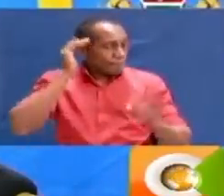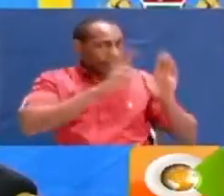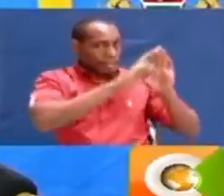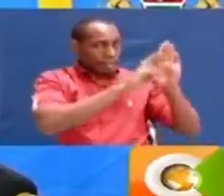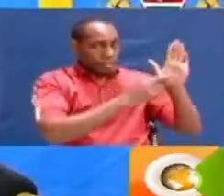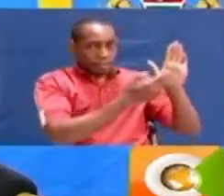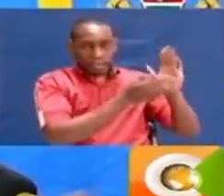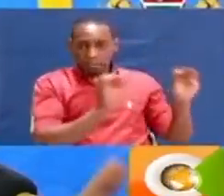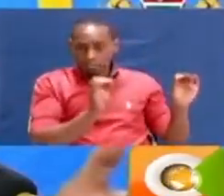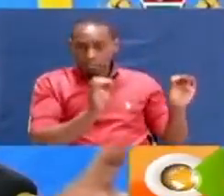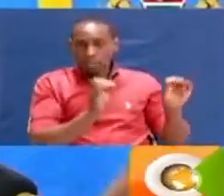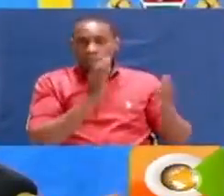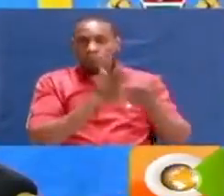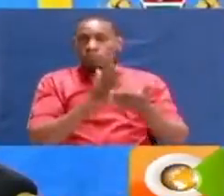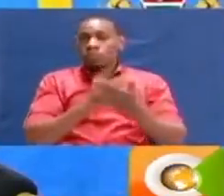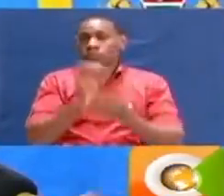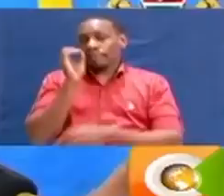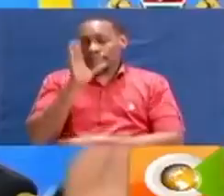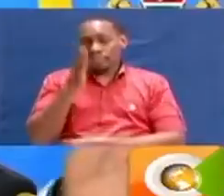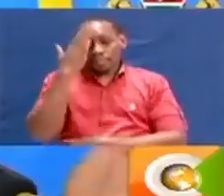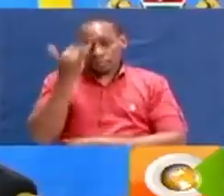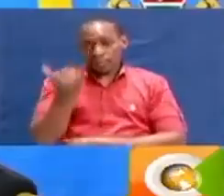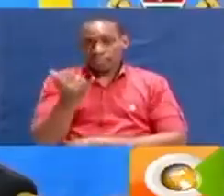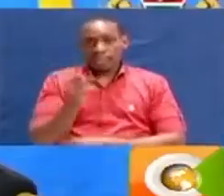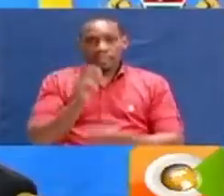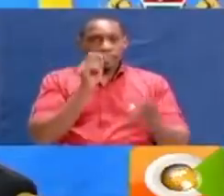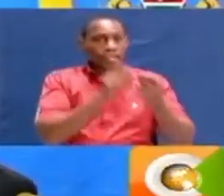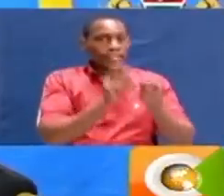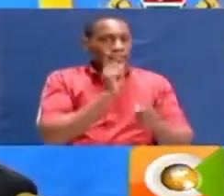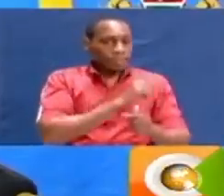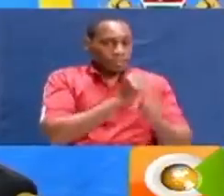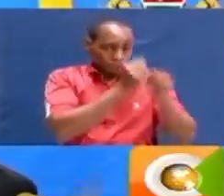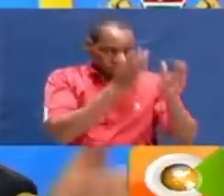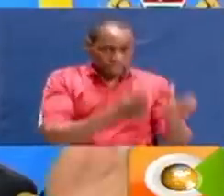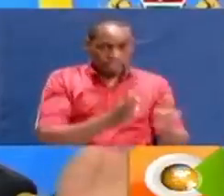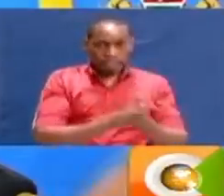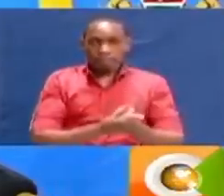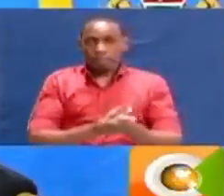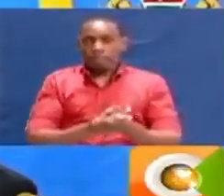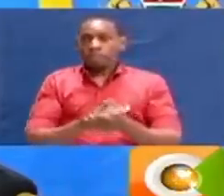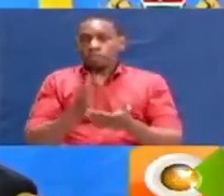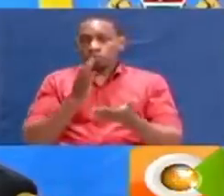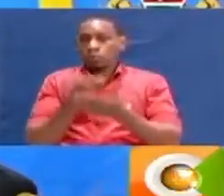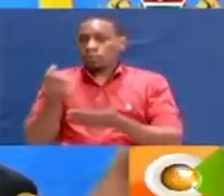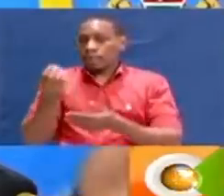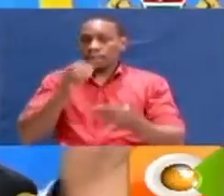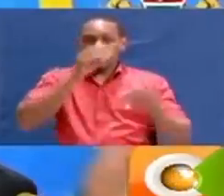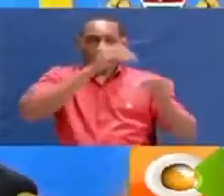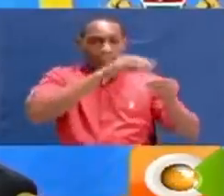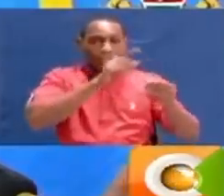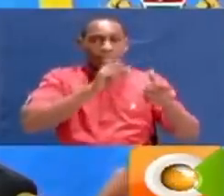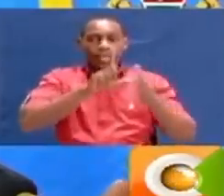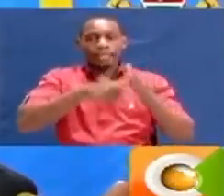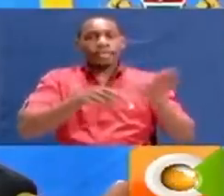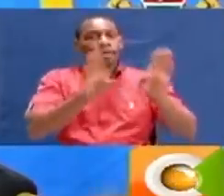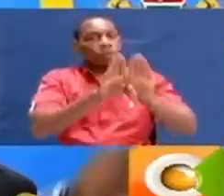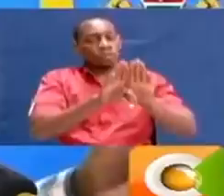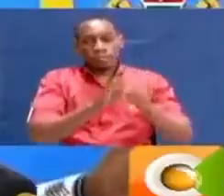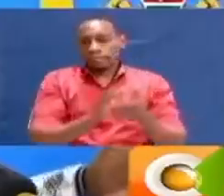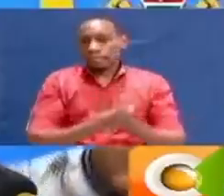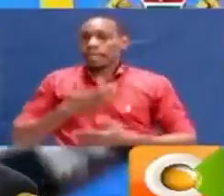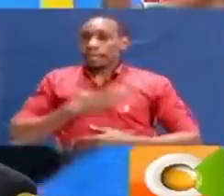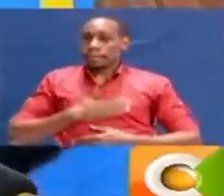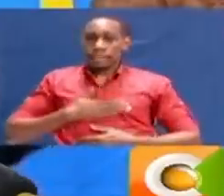we are saying, and it will be very expensive for them because you have already tested your people, you have already spent money, and then you get closed down.